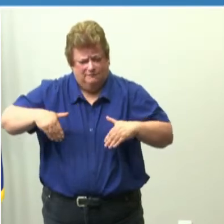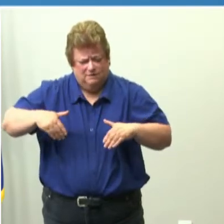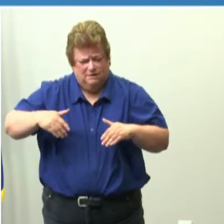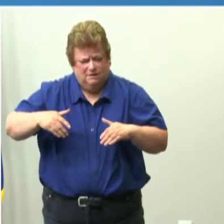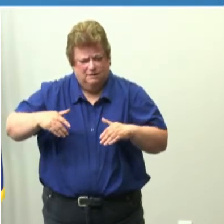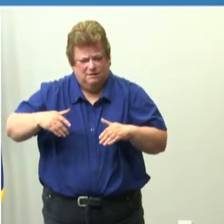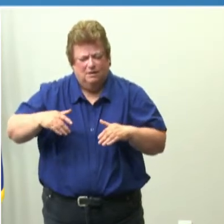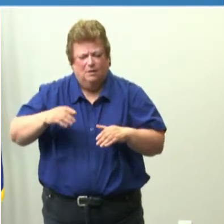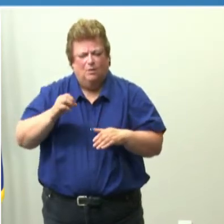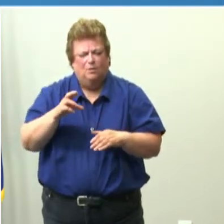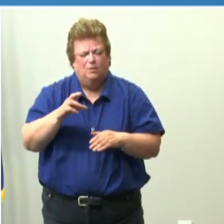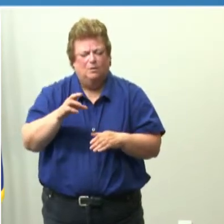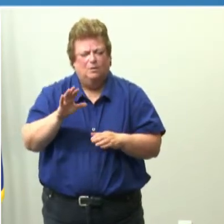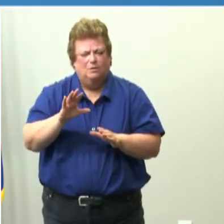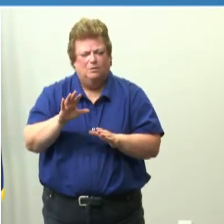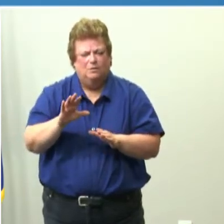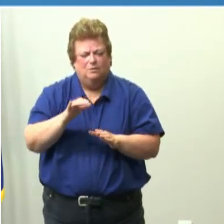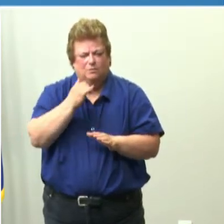the 6